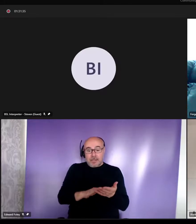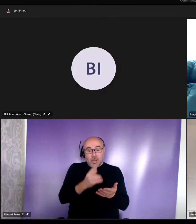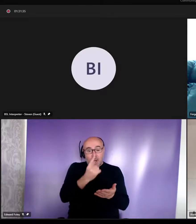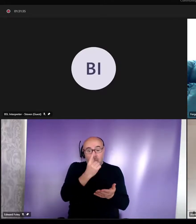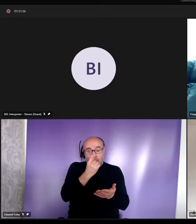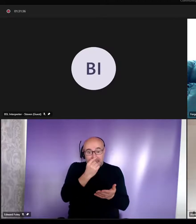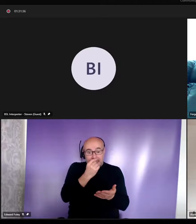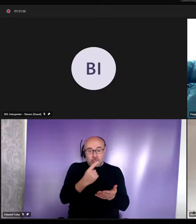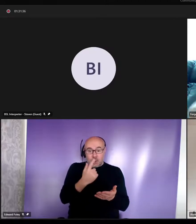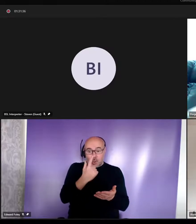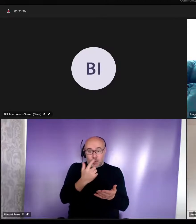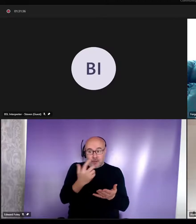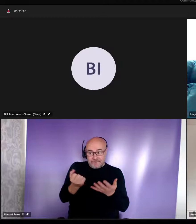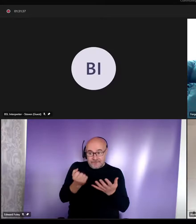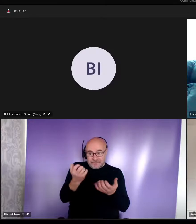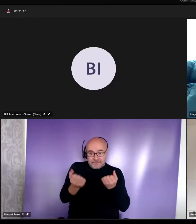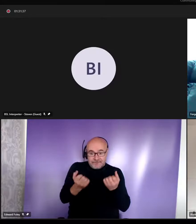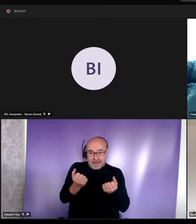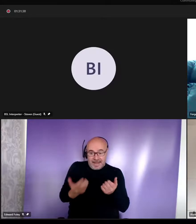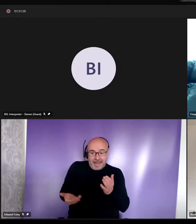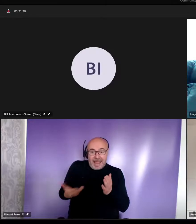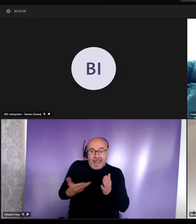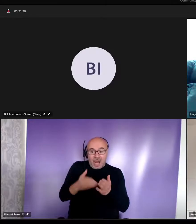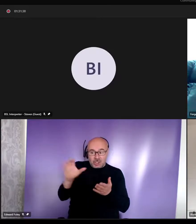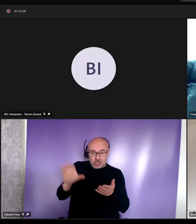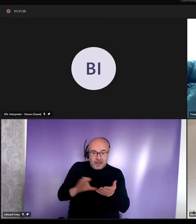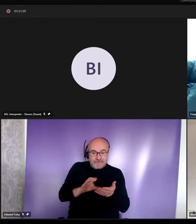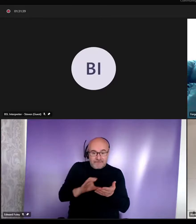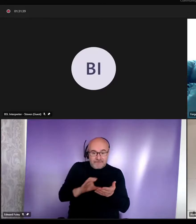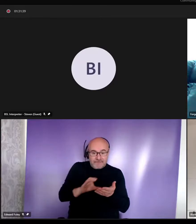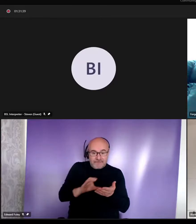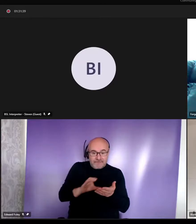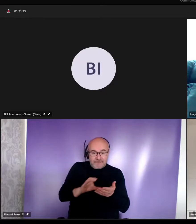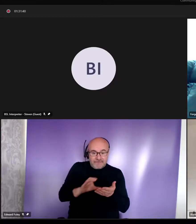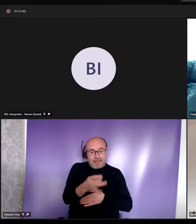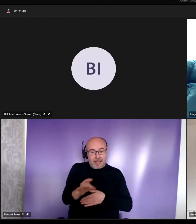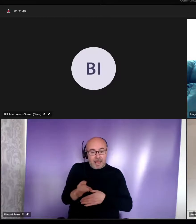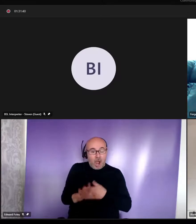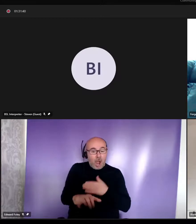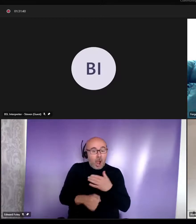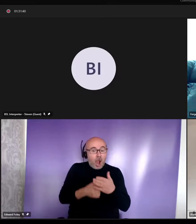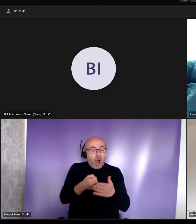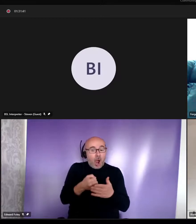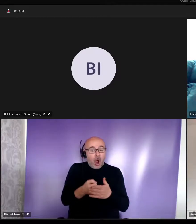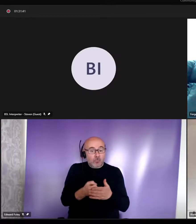attract significant funds into South Lanarkshire, potentially up to £60 million.